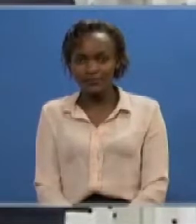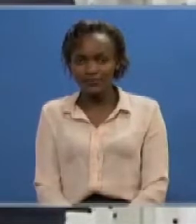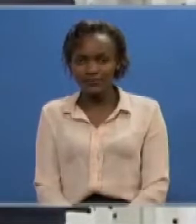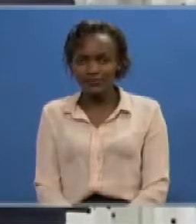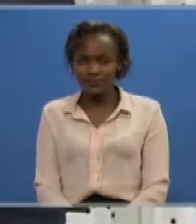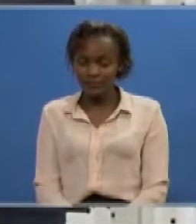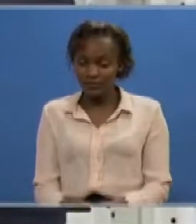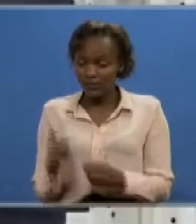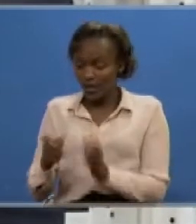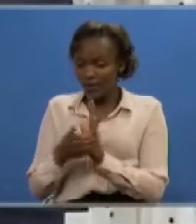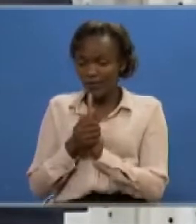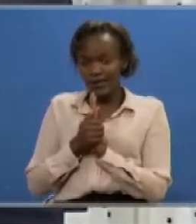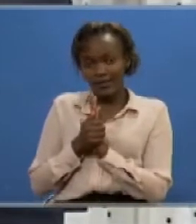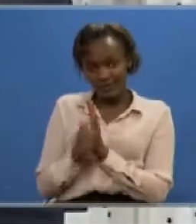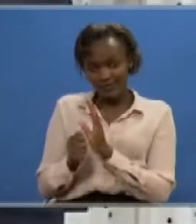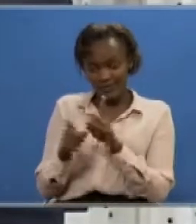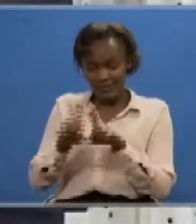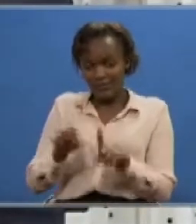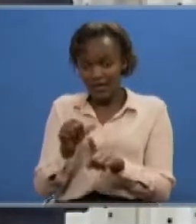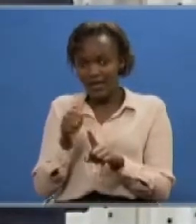According to experts and stakeholders,